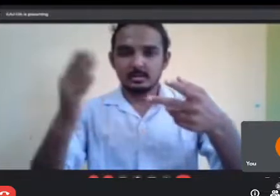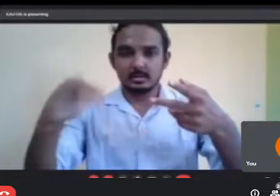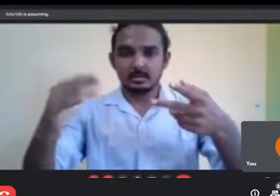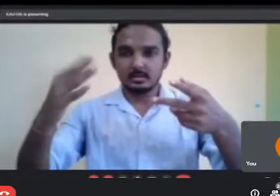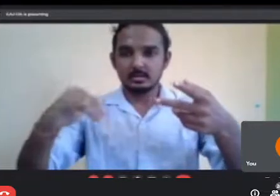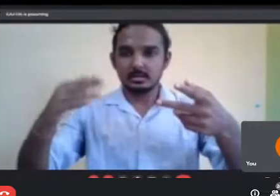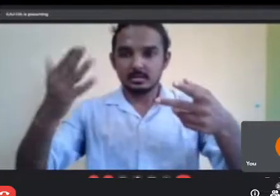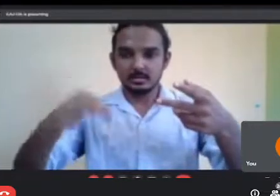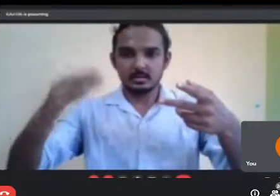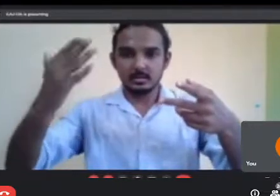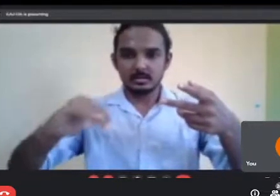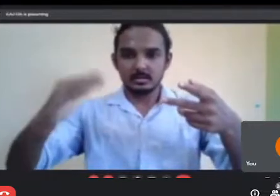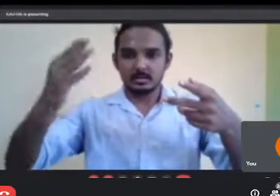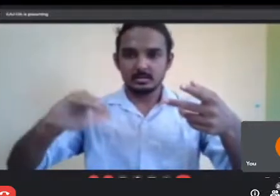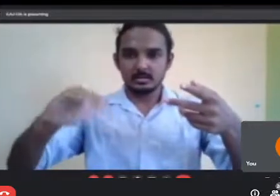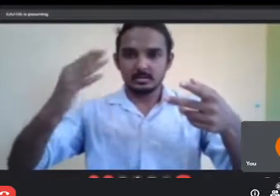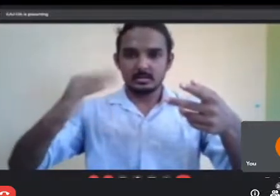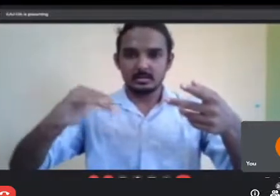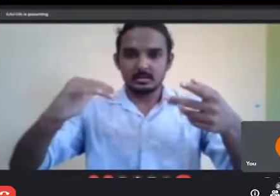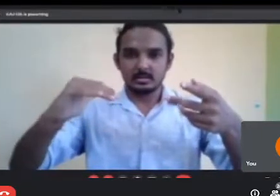One more, please.